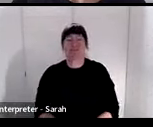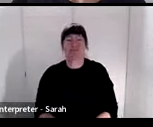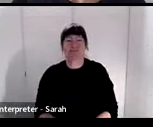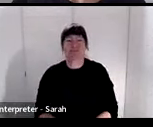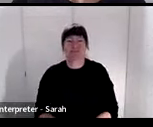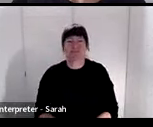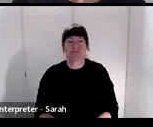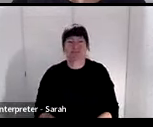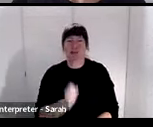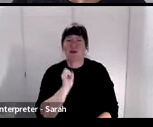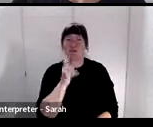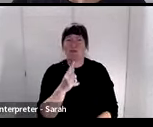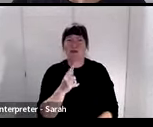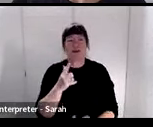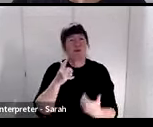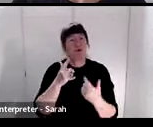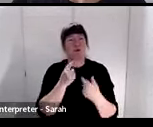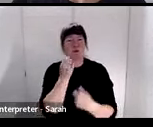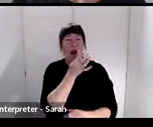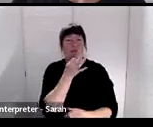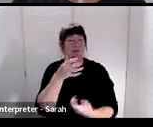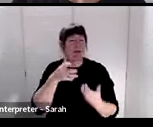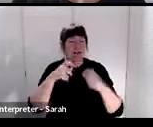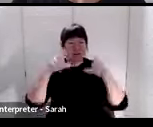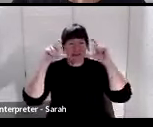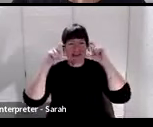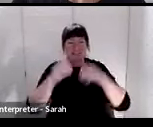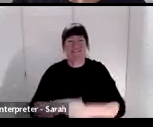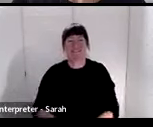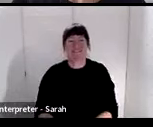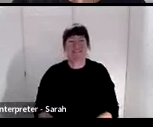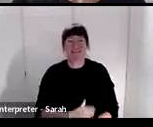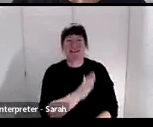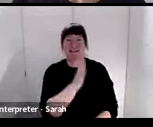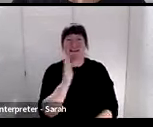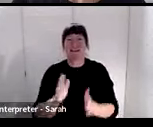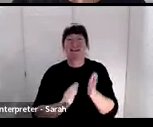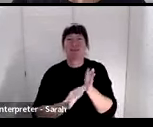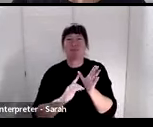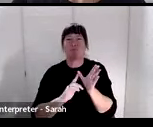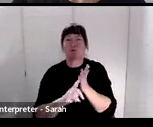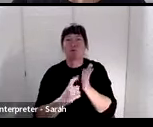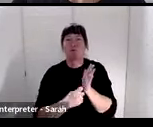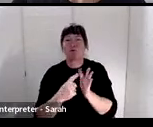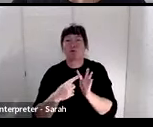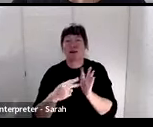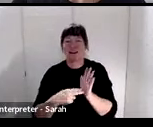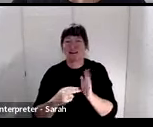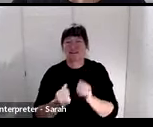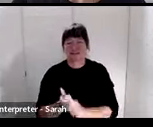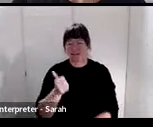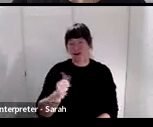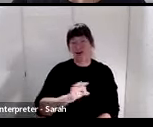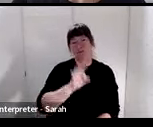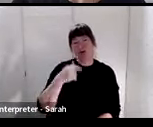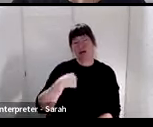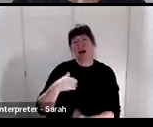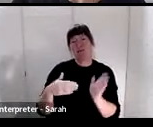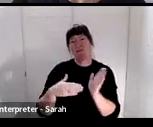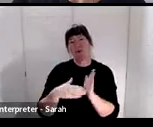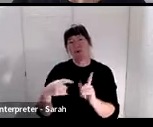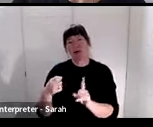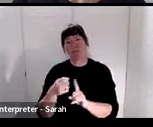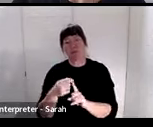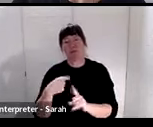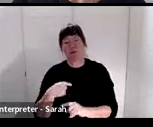And gorgeous matching red lipstick. And Maureen. Good morning. My name is Maureen Pugh.